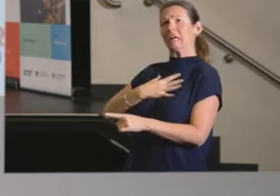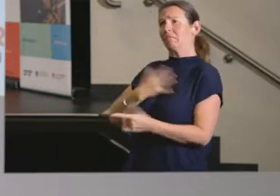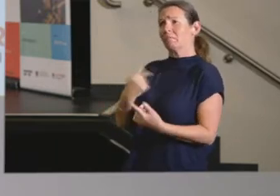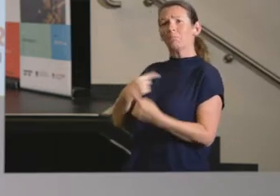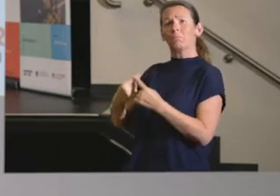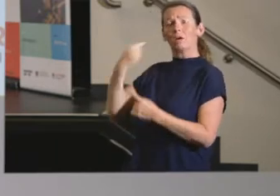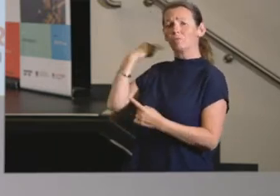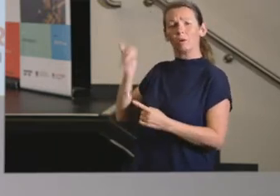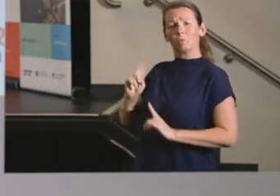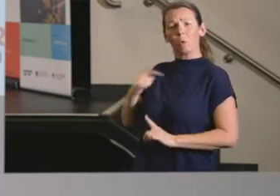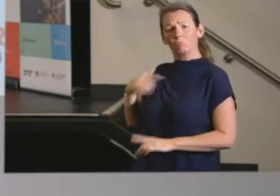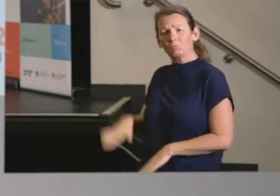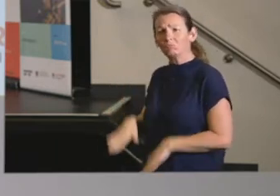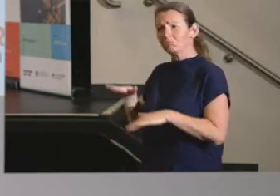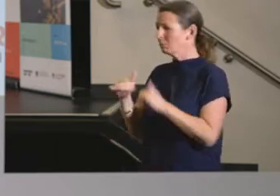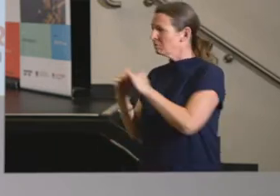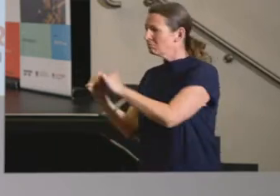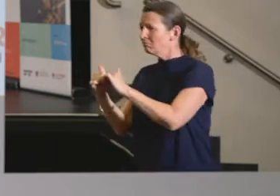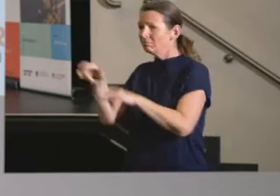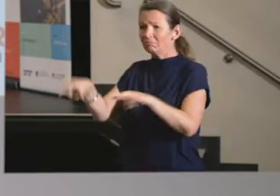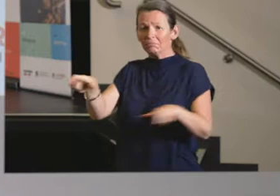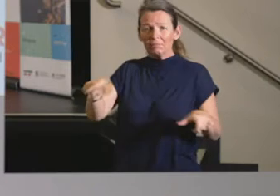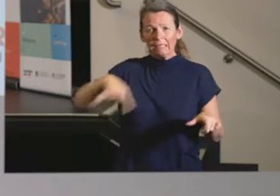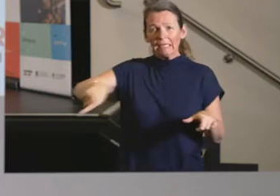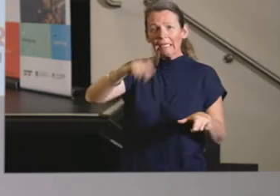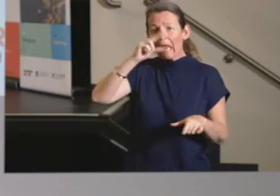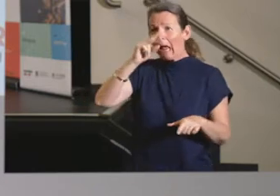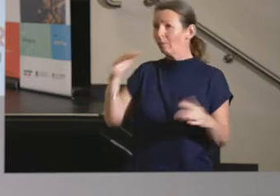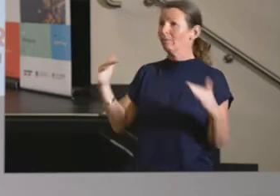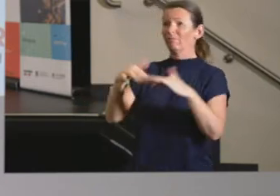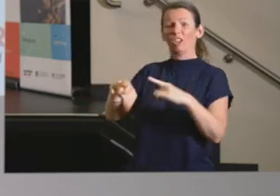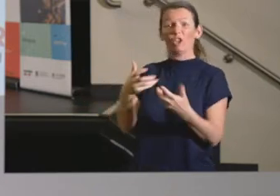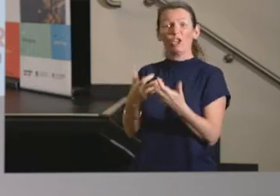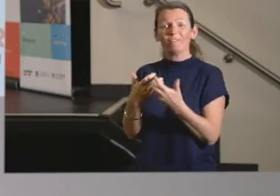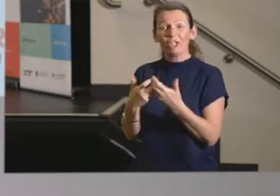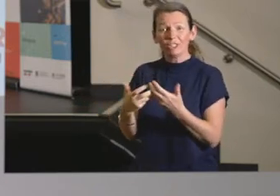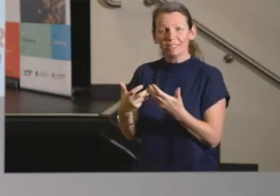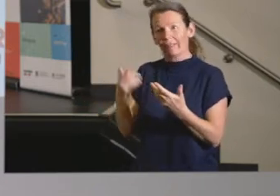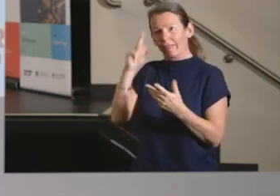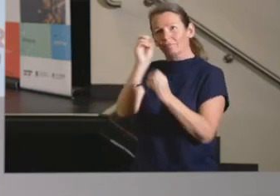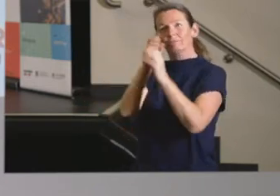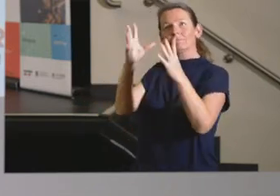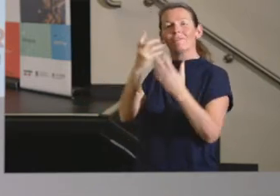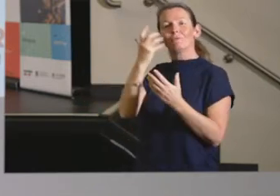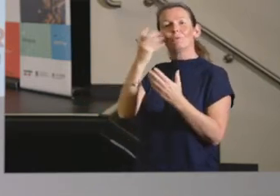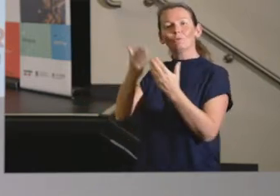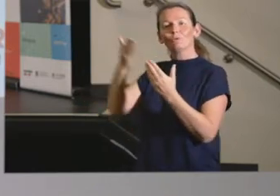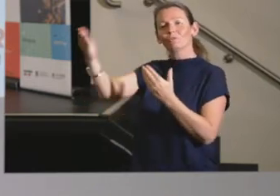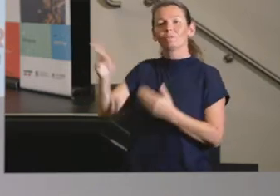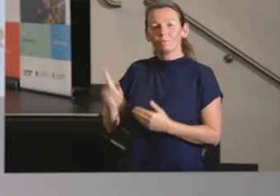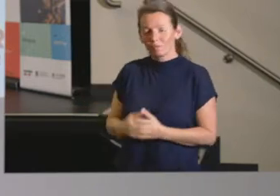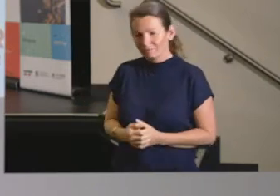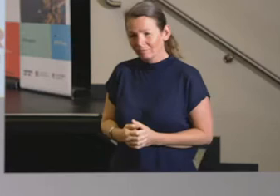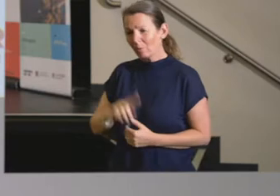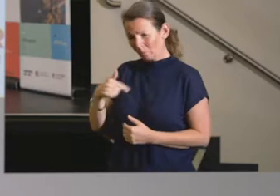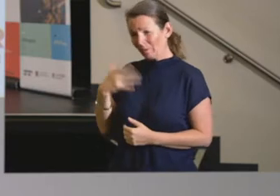from, and as a collective, how do we work together towards a kind of future, socially just future that we